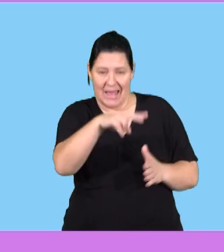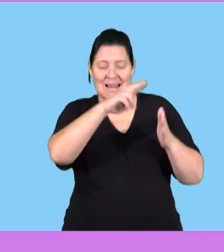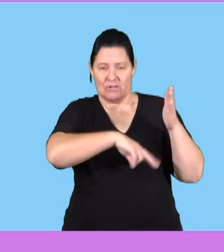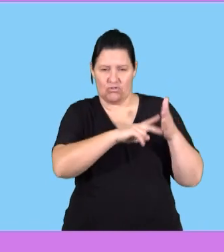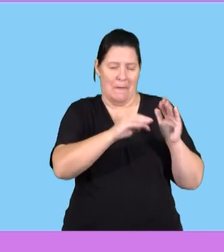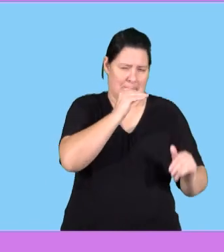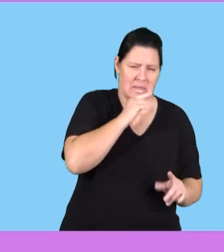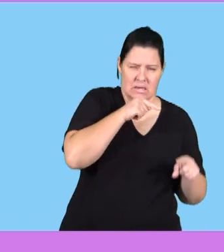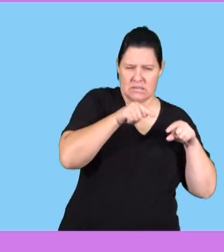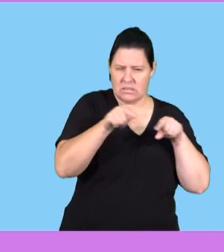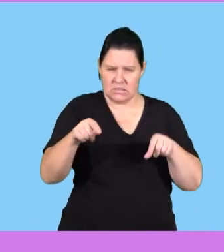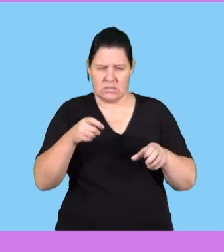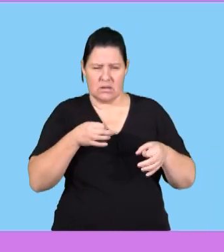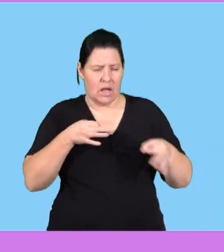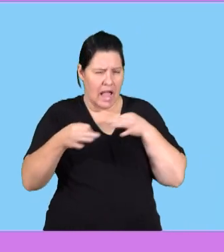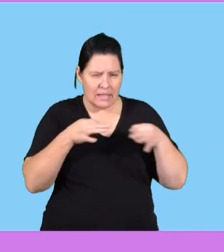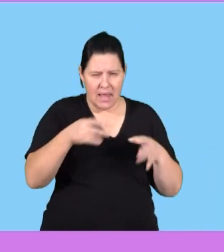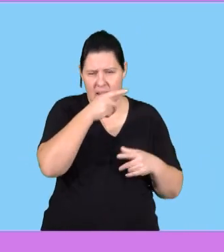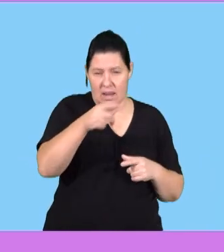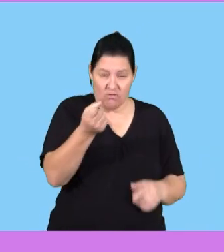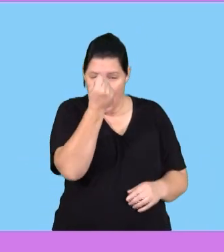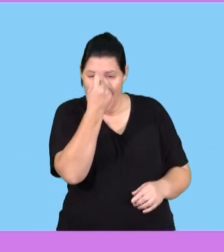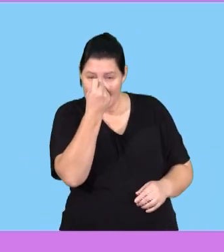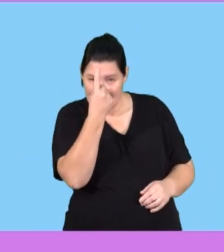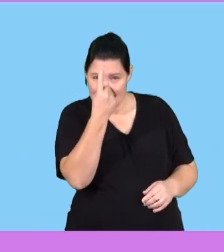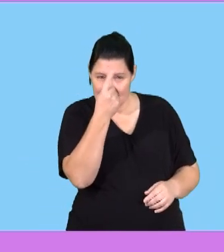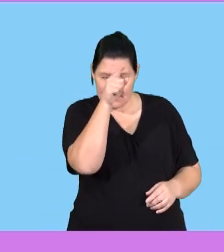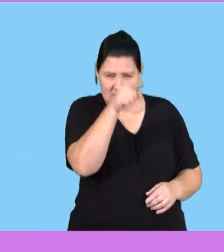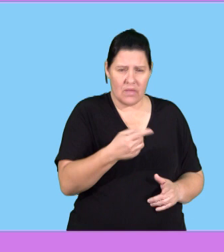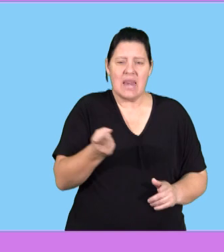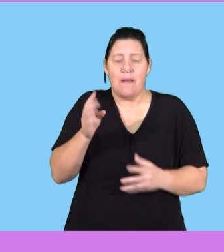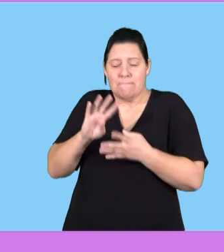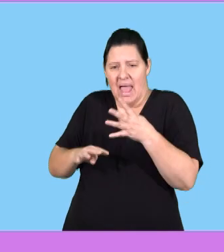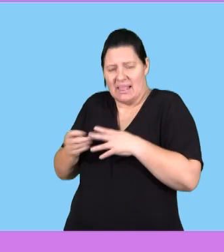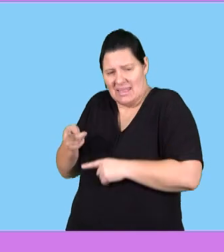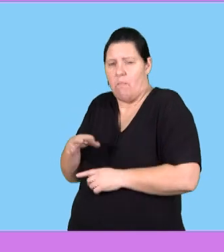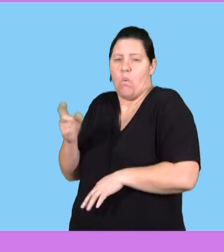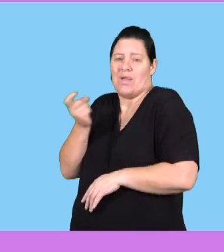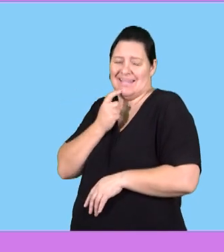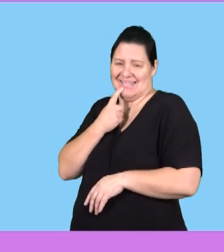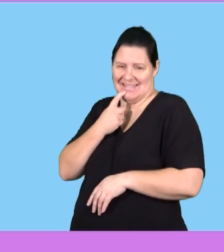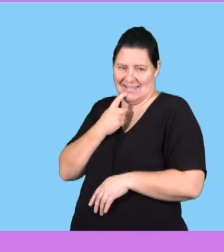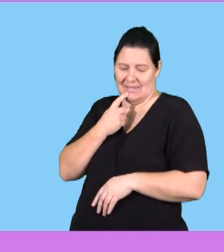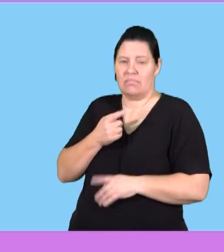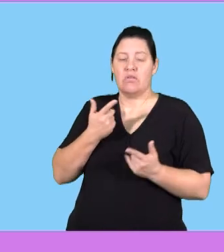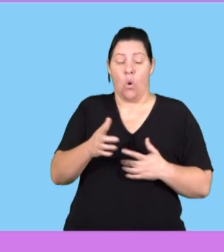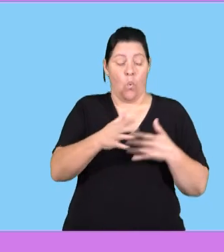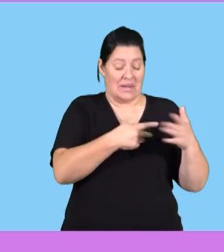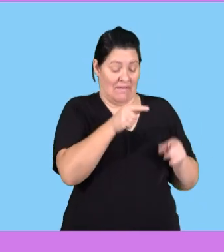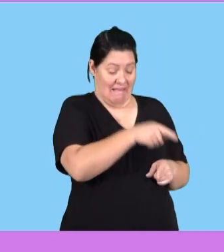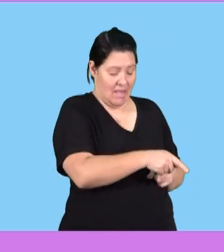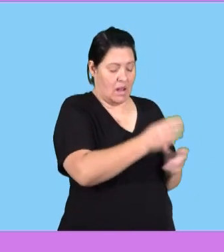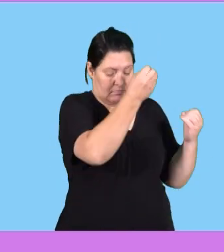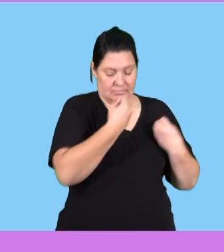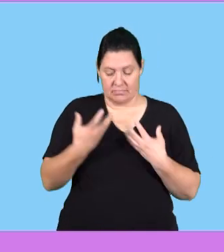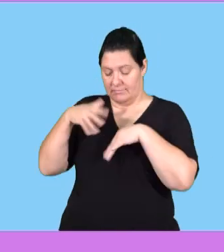now, the definitions. If you understand the definitions, the mathematical part becomes easier. So let's quickly put whatever